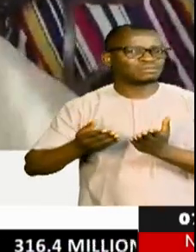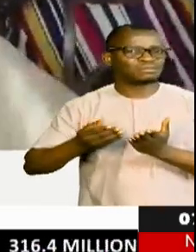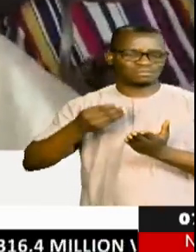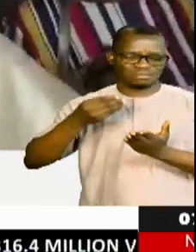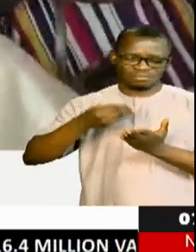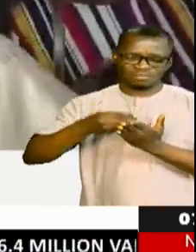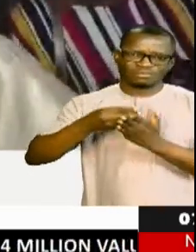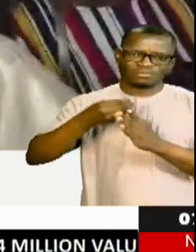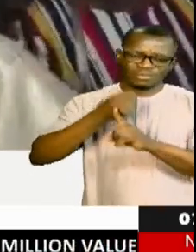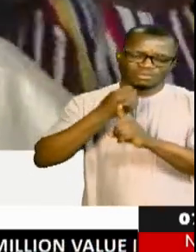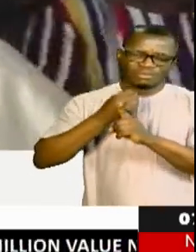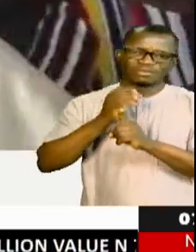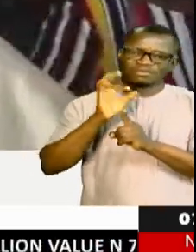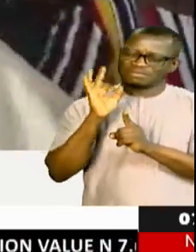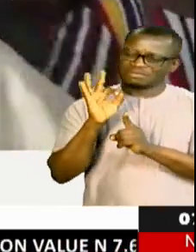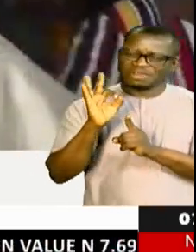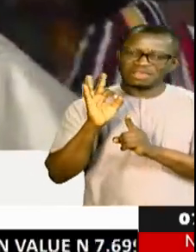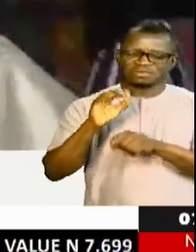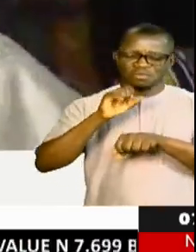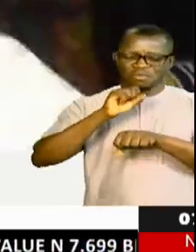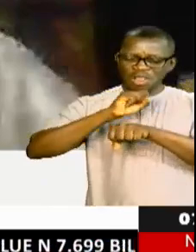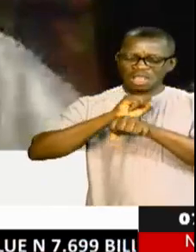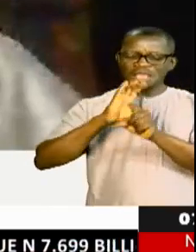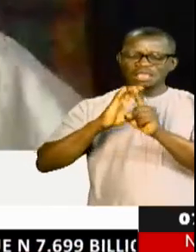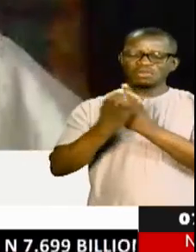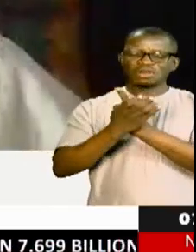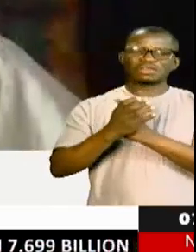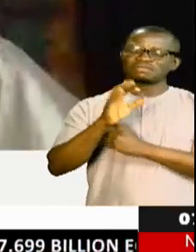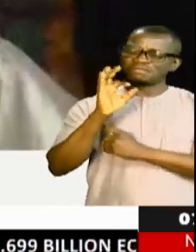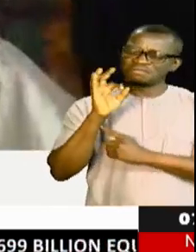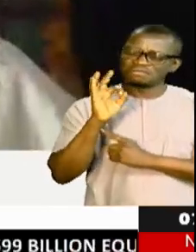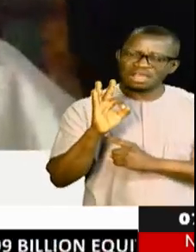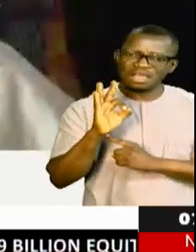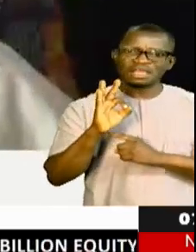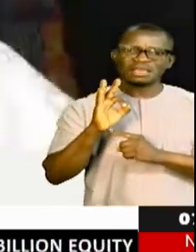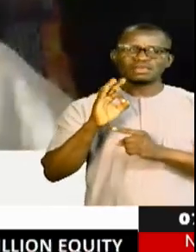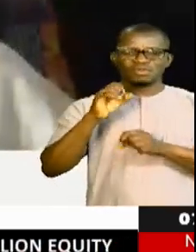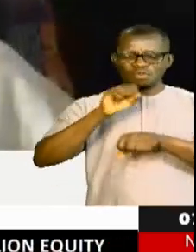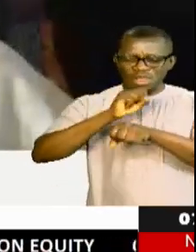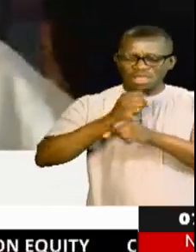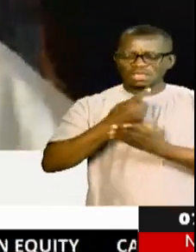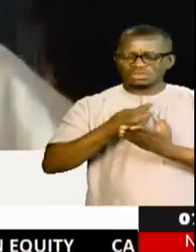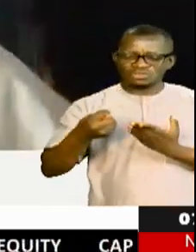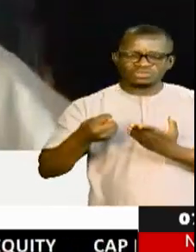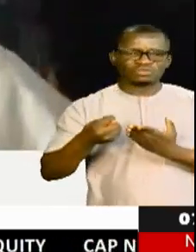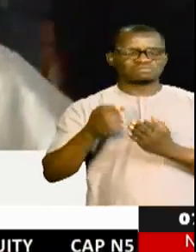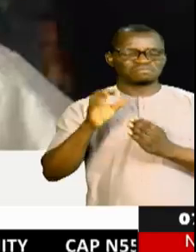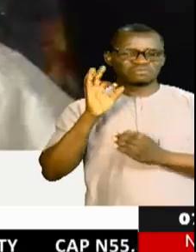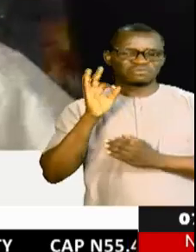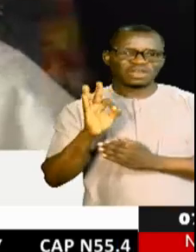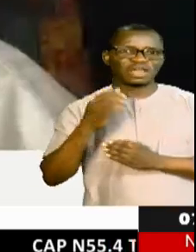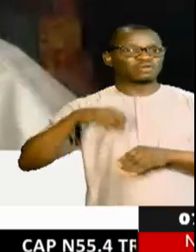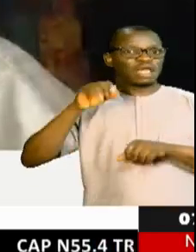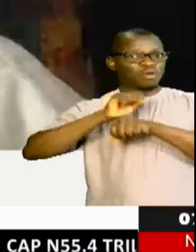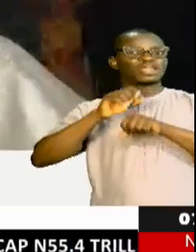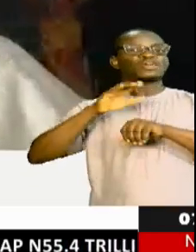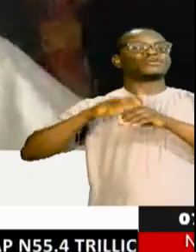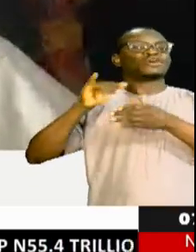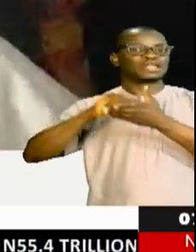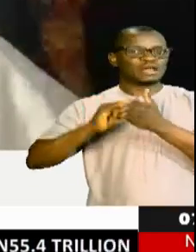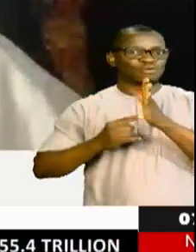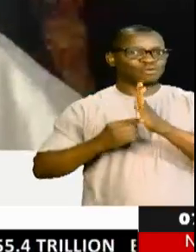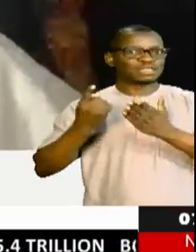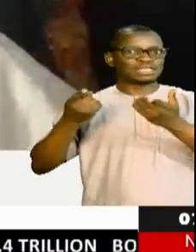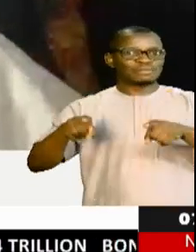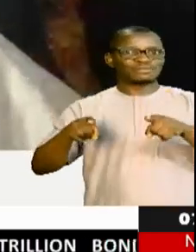enhanced working condition, enhanced tools of operation. We're working on all aspects of that, and as soon as they mature, the media